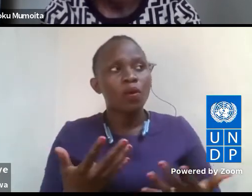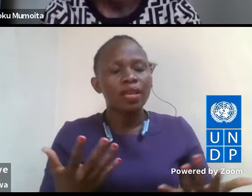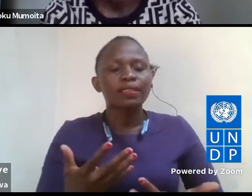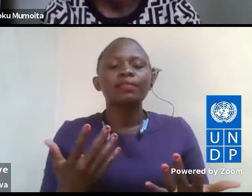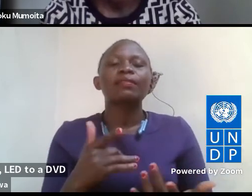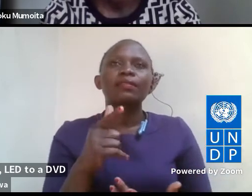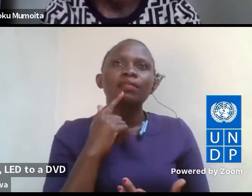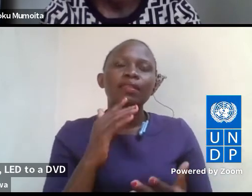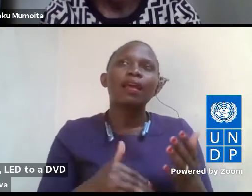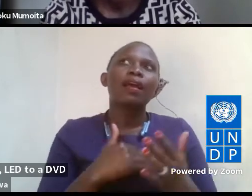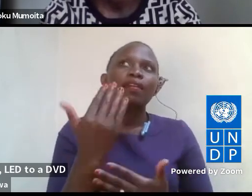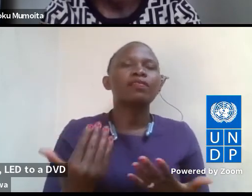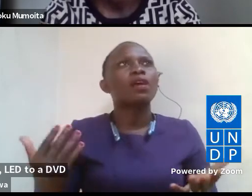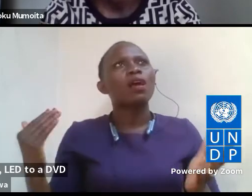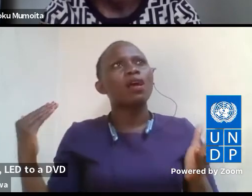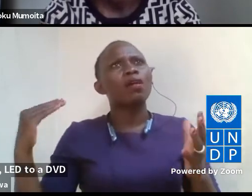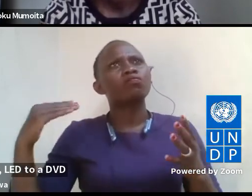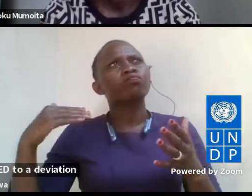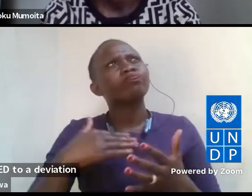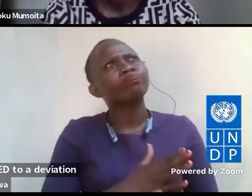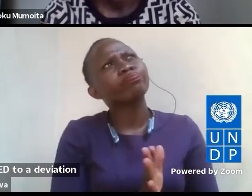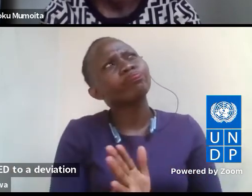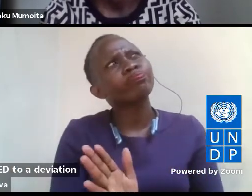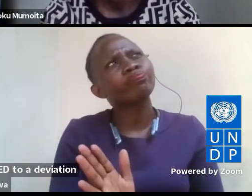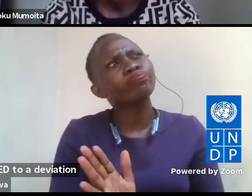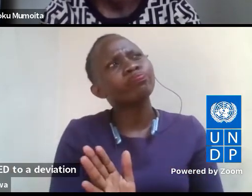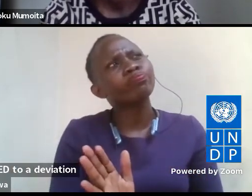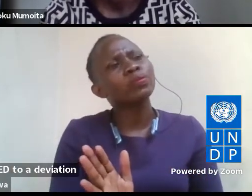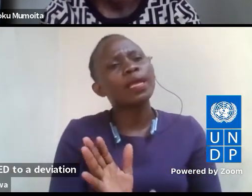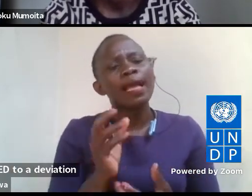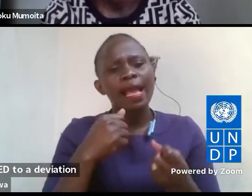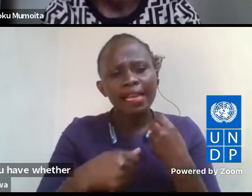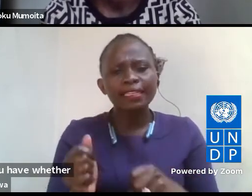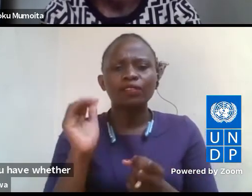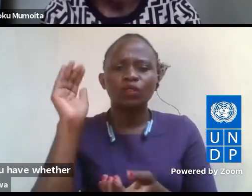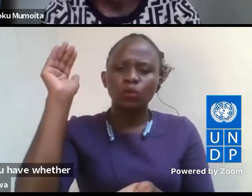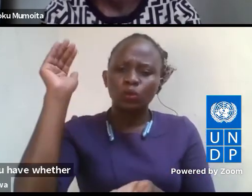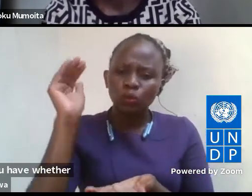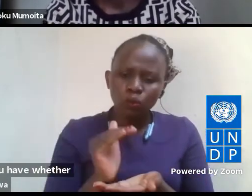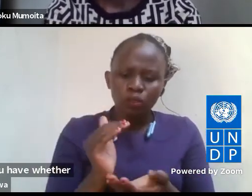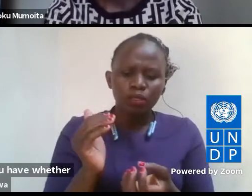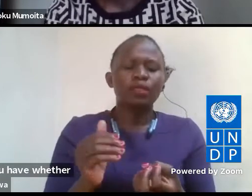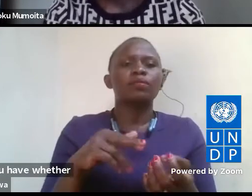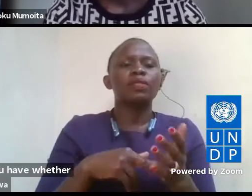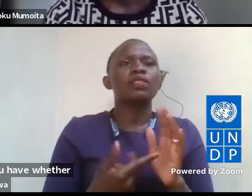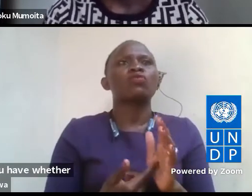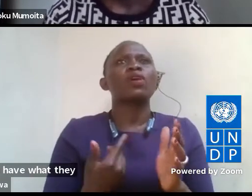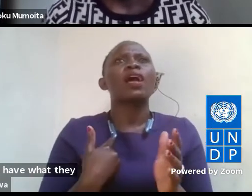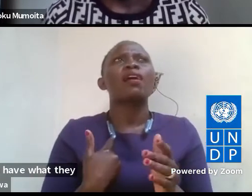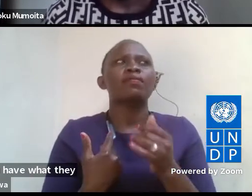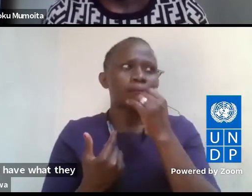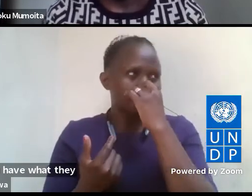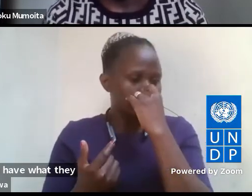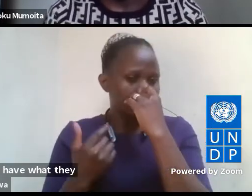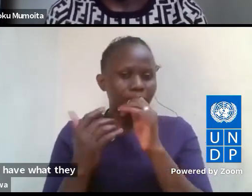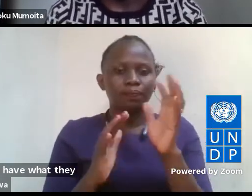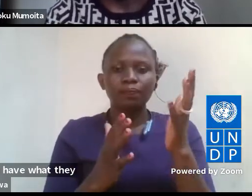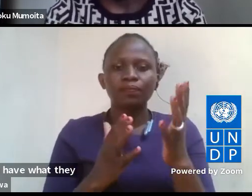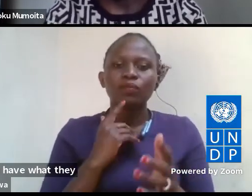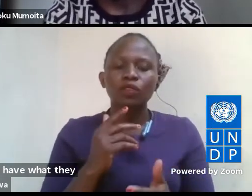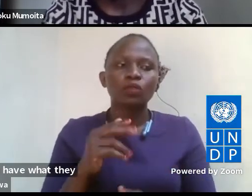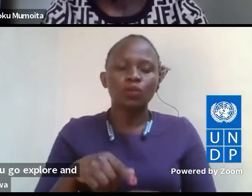deviation or led to activity going down. So you have what they call exploration and appraisal, where you go explore and